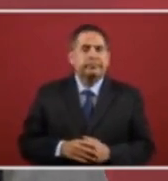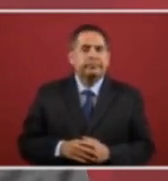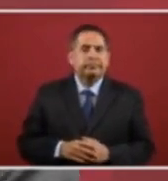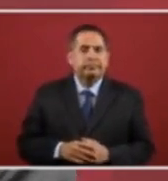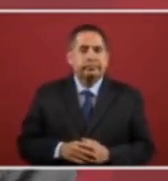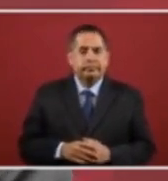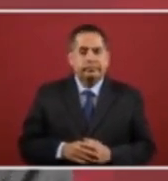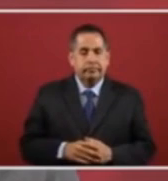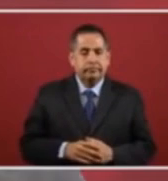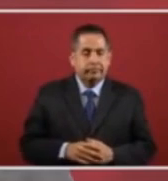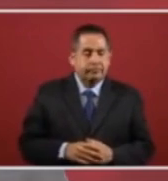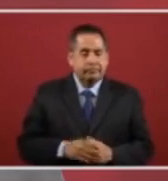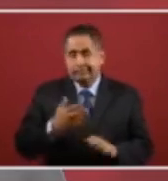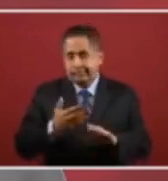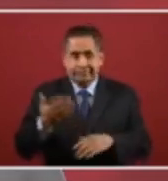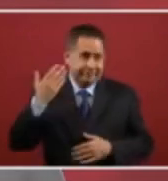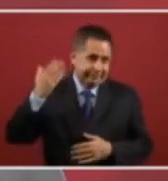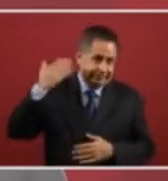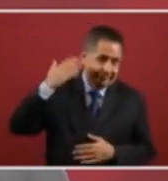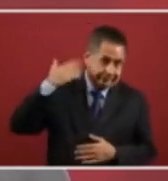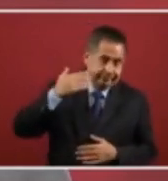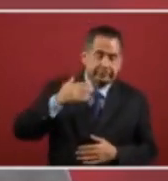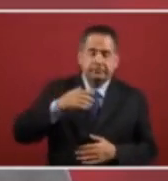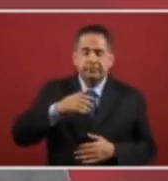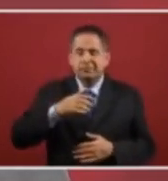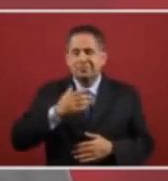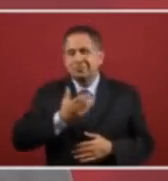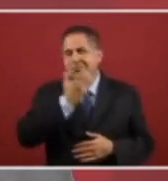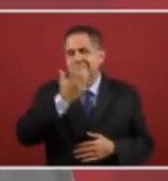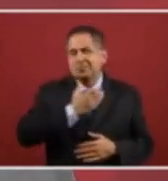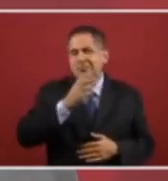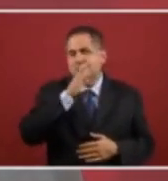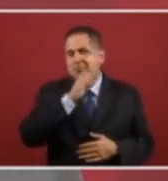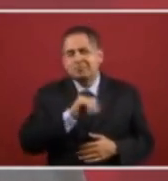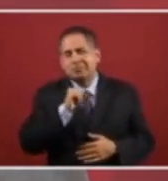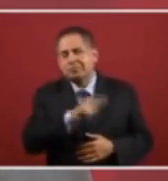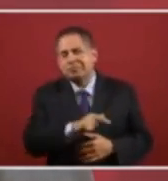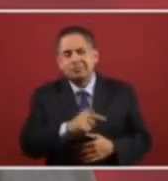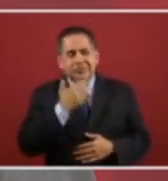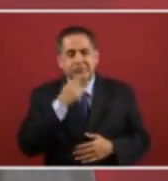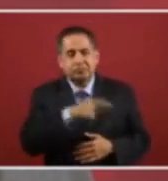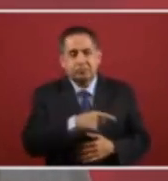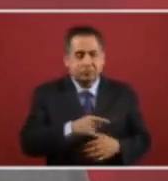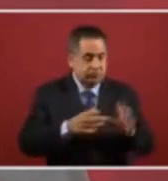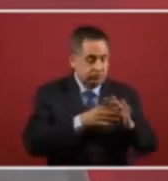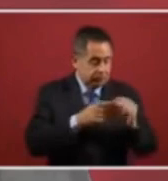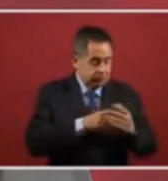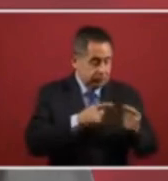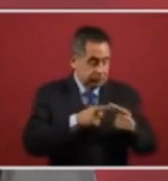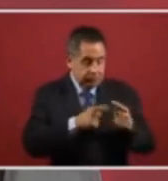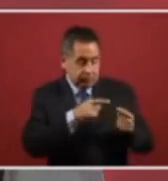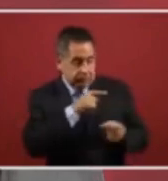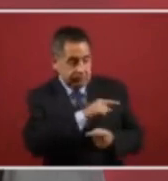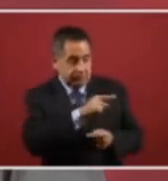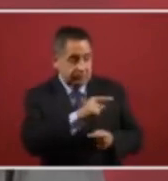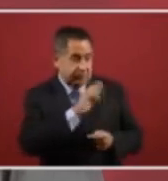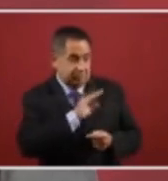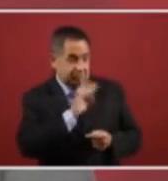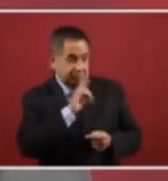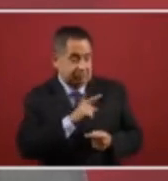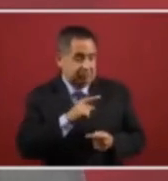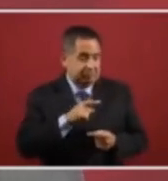Because then there's this bad habit of utilizing all these